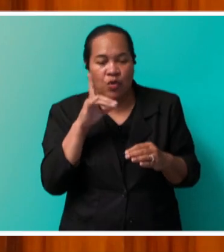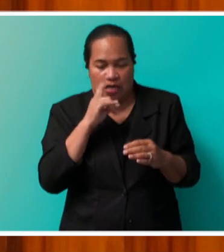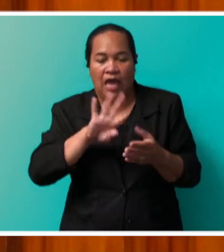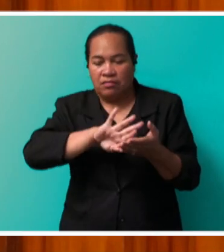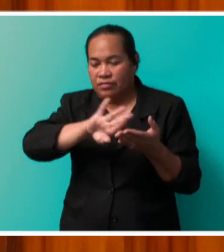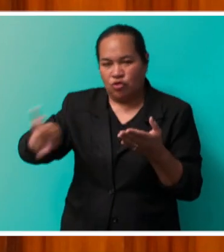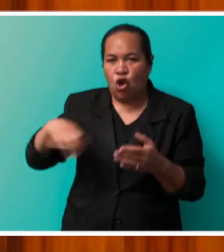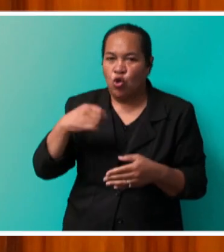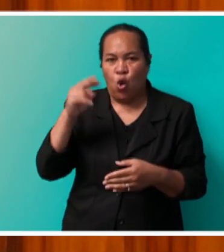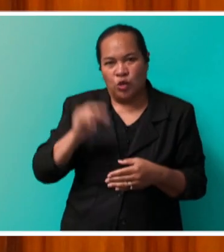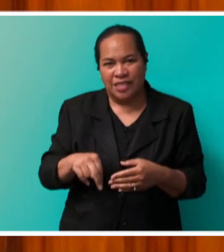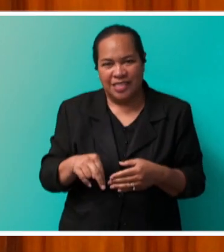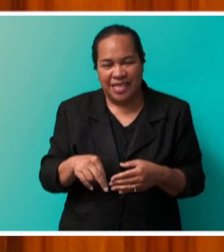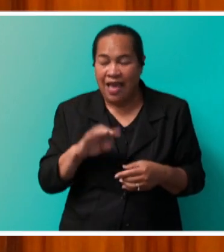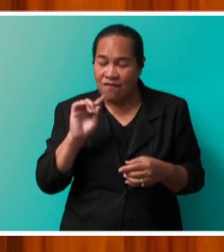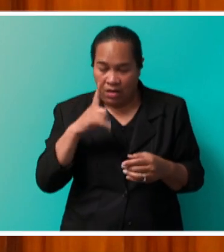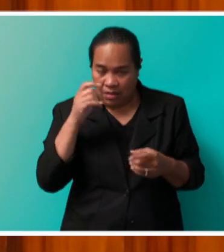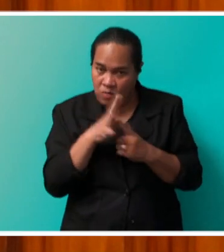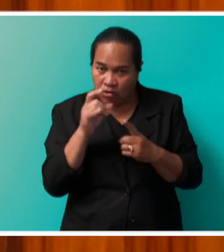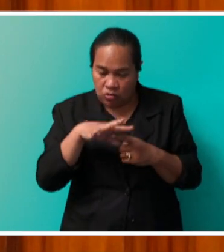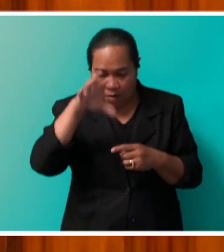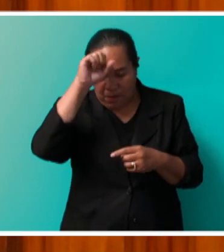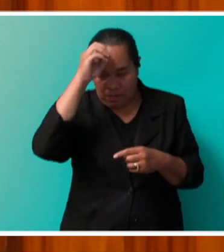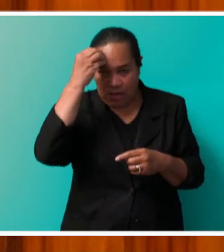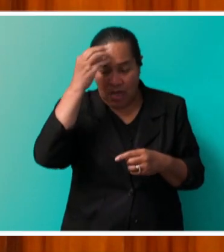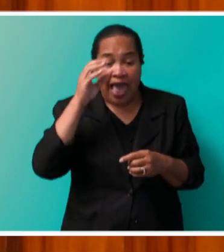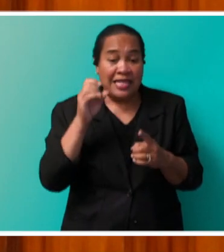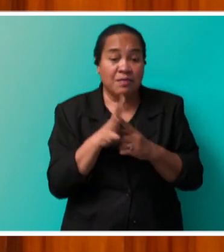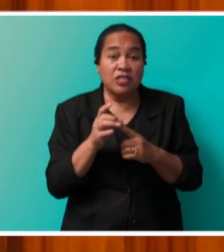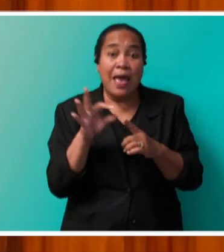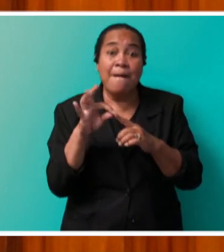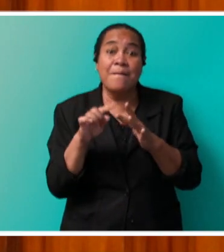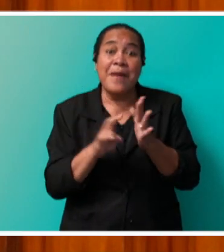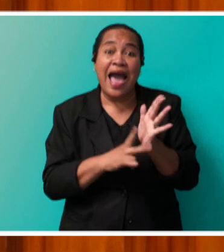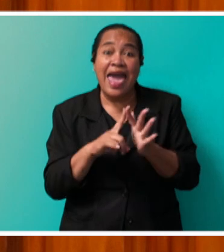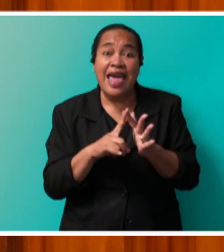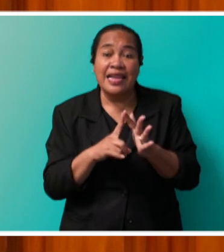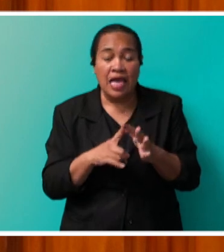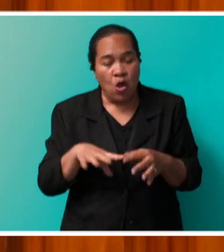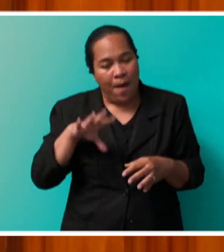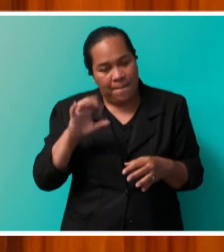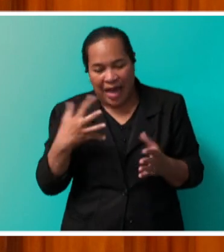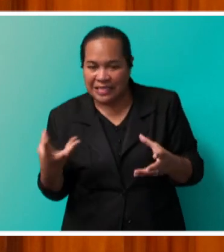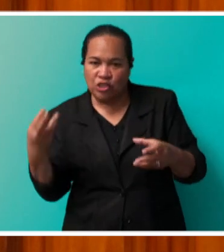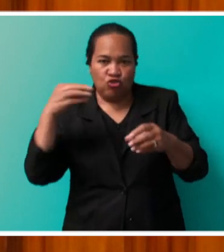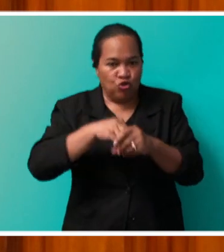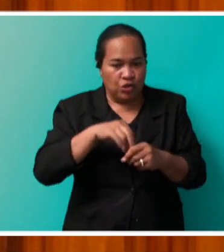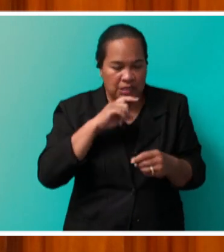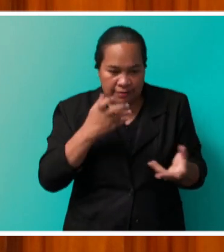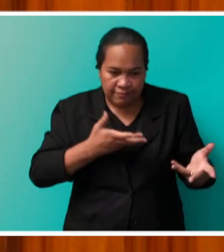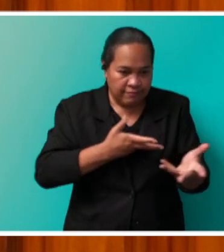need for chemical treatment of housing timbers, especially pine. And this is an area that needs to be included in the current discussions